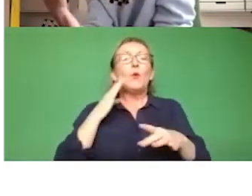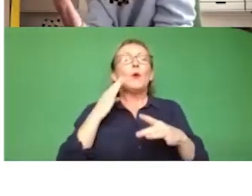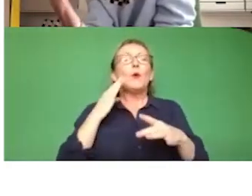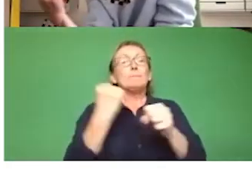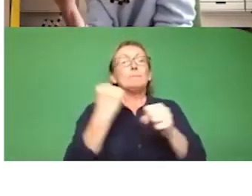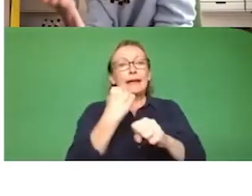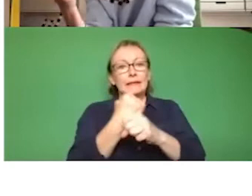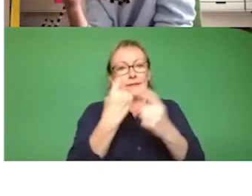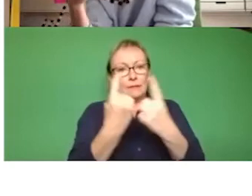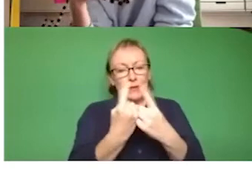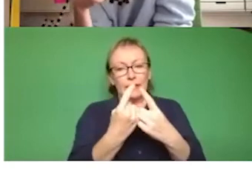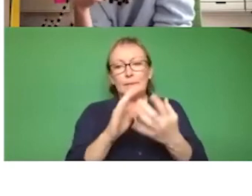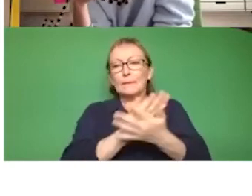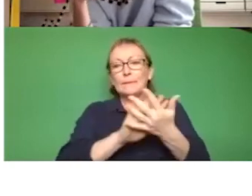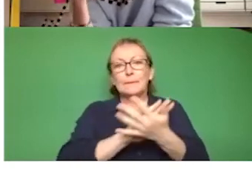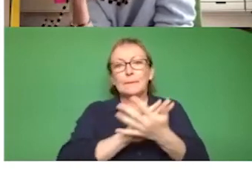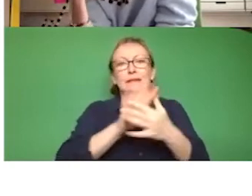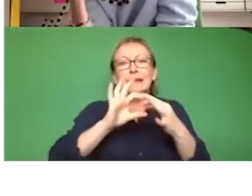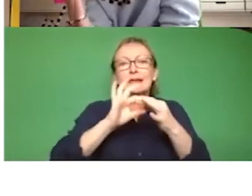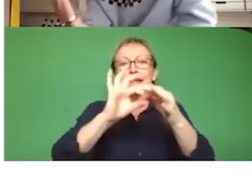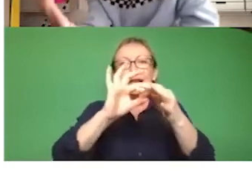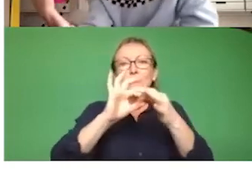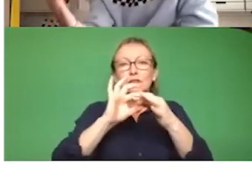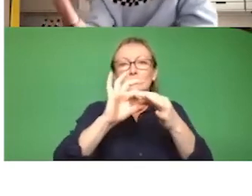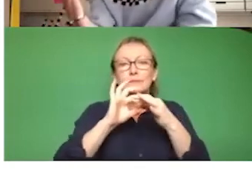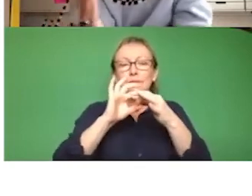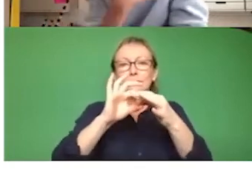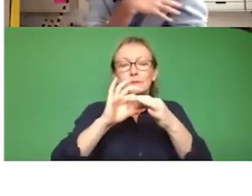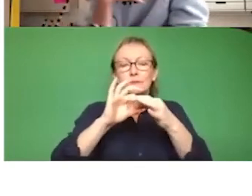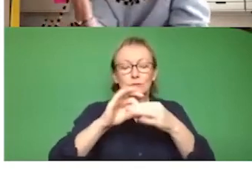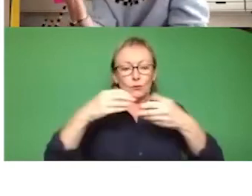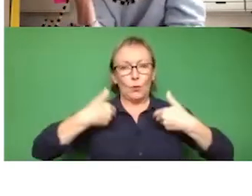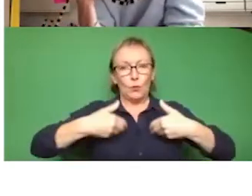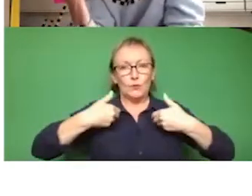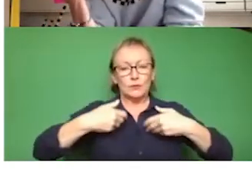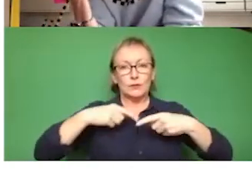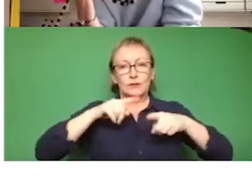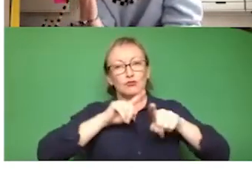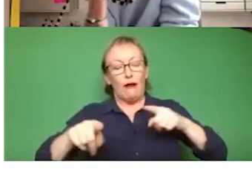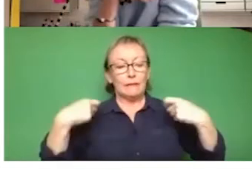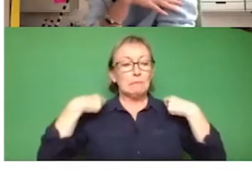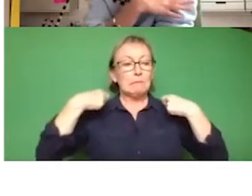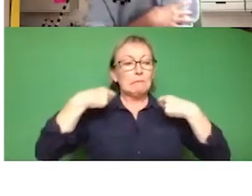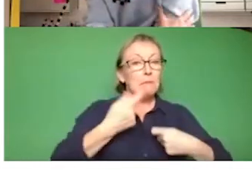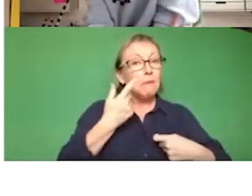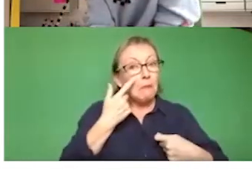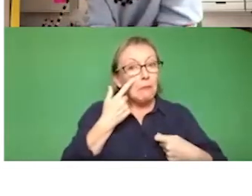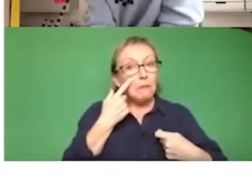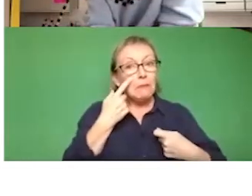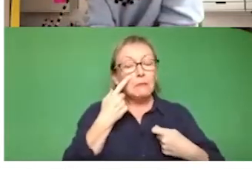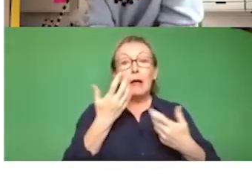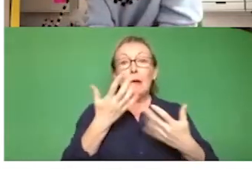even better connection to the garment, and trying it on and then thinking, oh, I want this and that. And that's been really